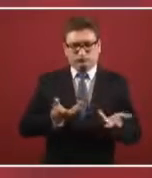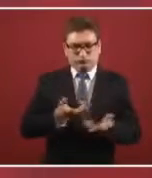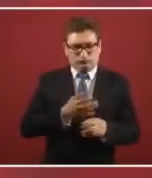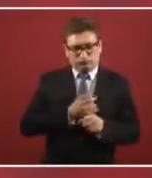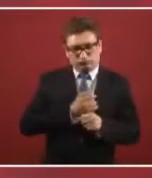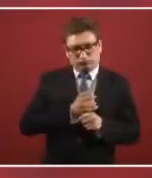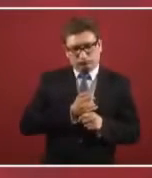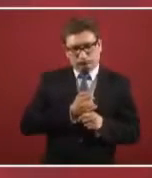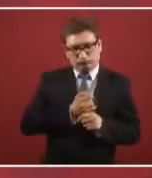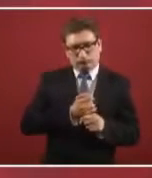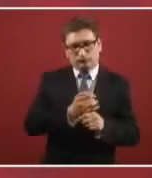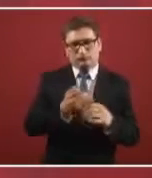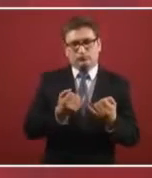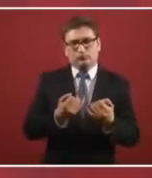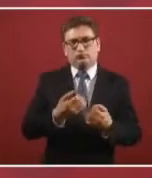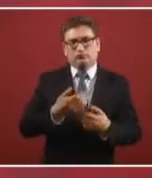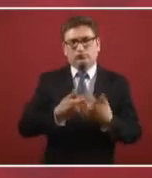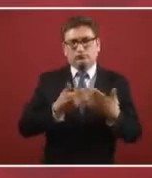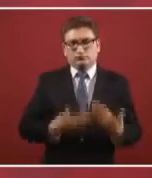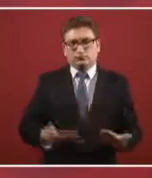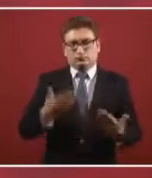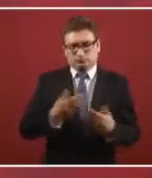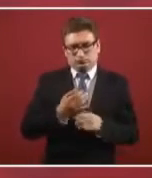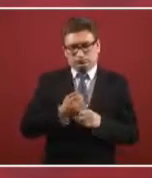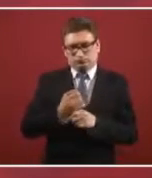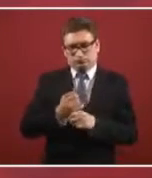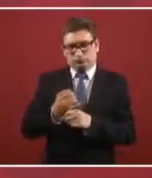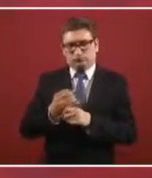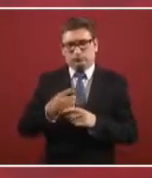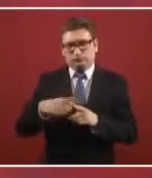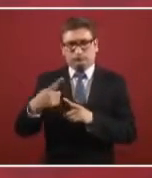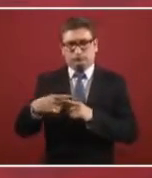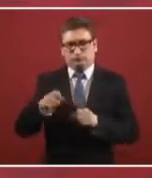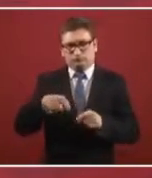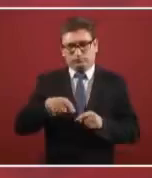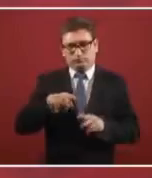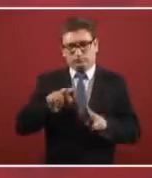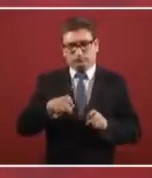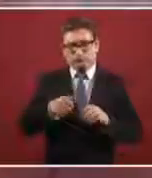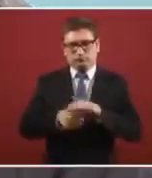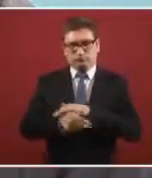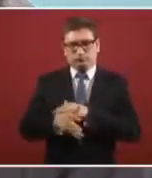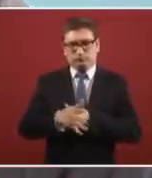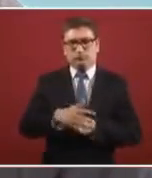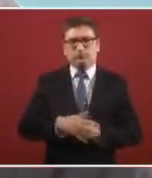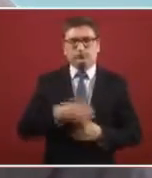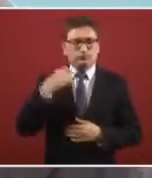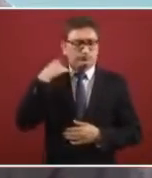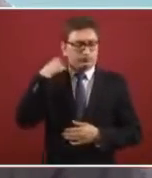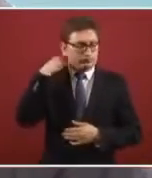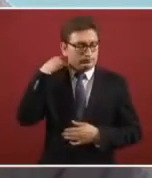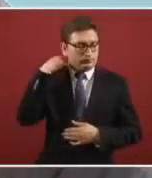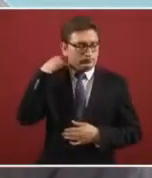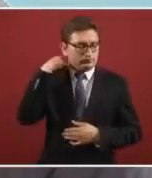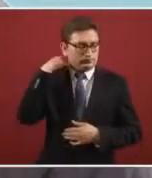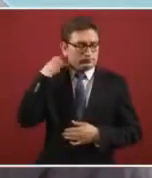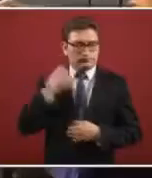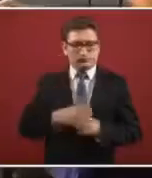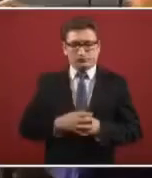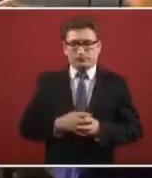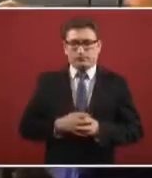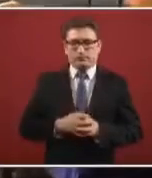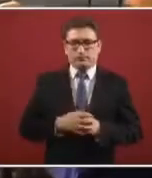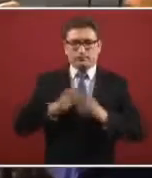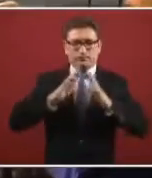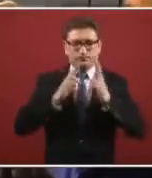of de replanteamiento investigation que se está haciendo en la and the investigación planning and en el caso investigation de that is being Ayotzinapa. done in this Queremos case. destacar algunas de las principales We want